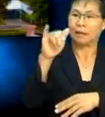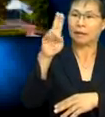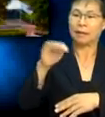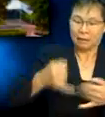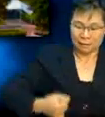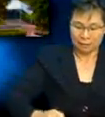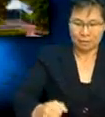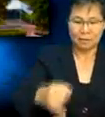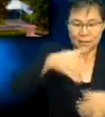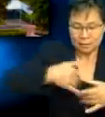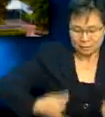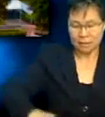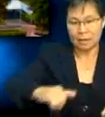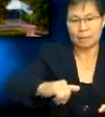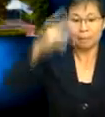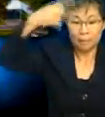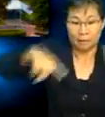Have you been here before?